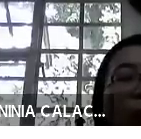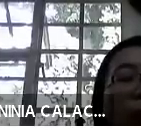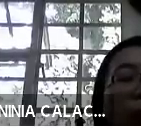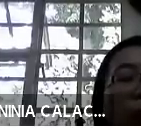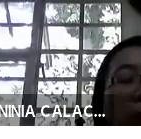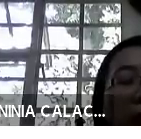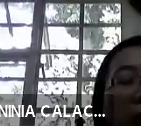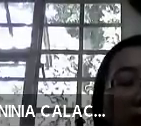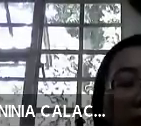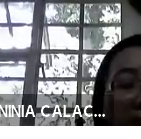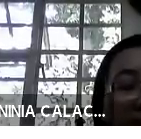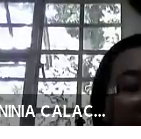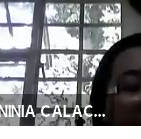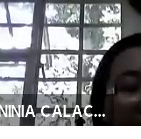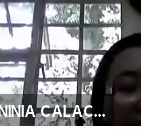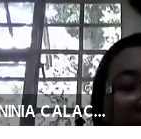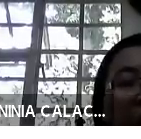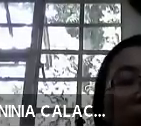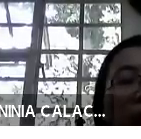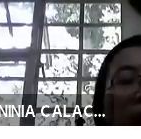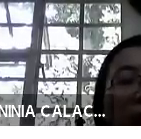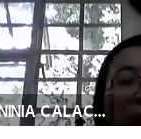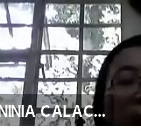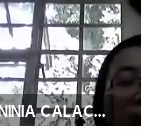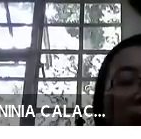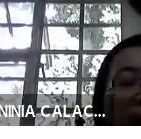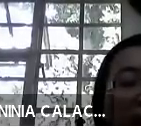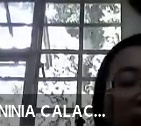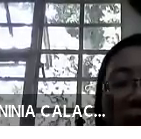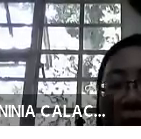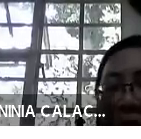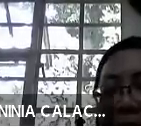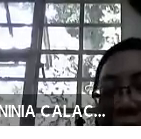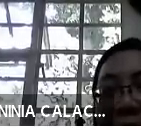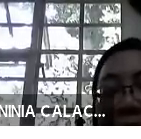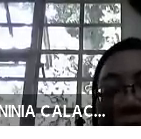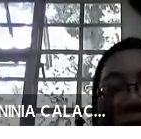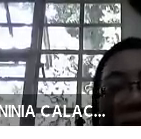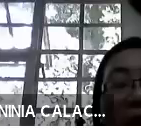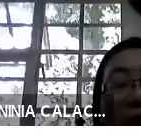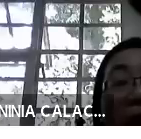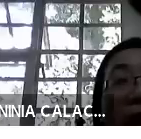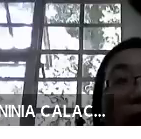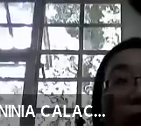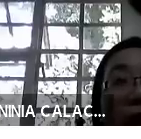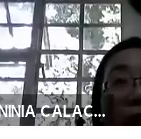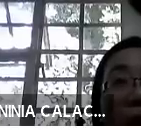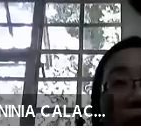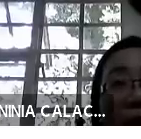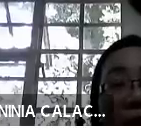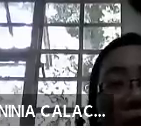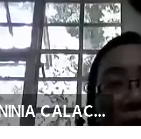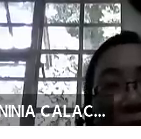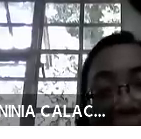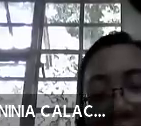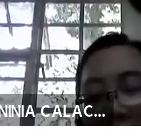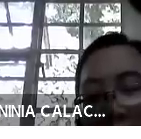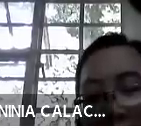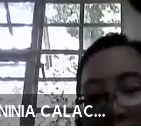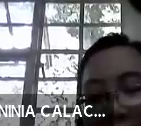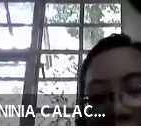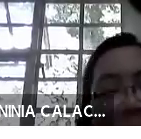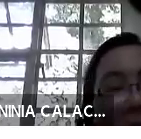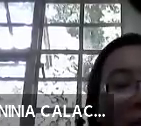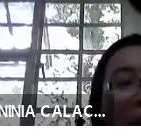certificate course. I have a diploma in e-learning from APEC Institute, South Korea. I have 6 professional